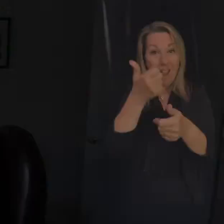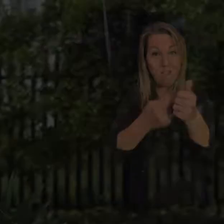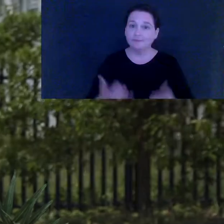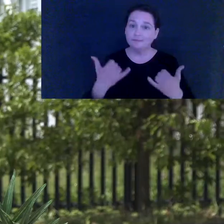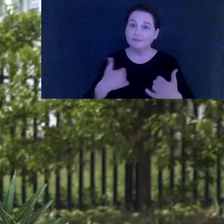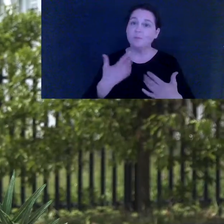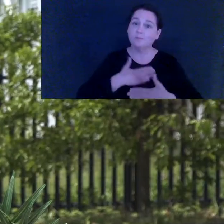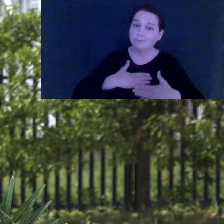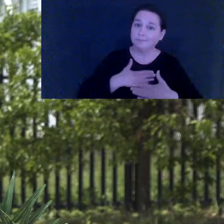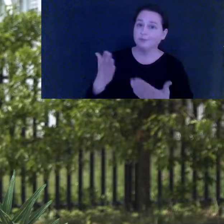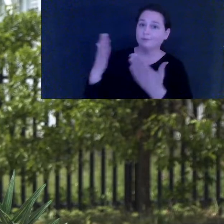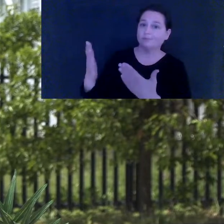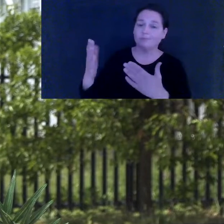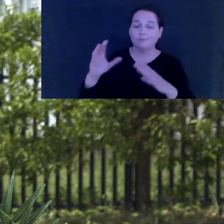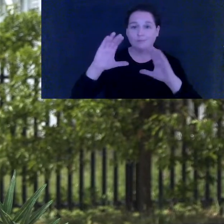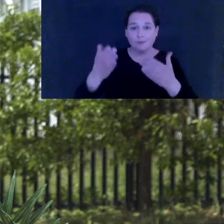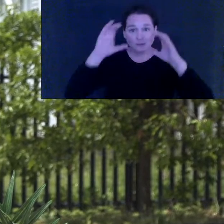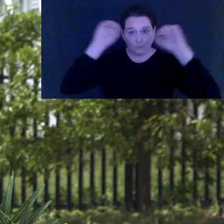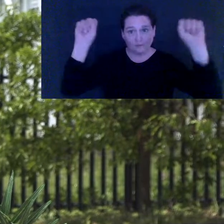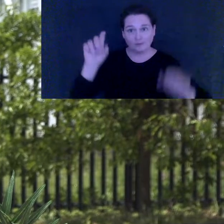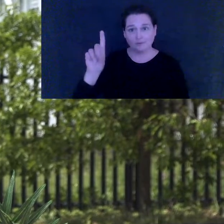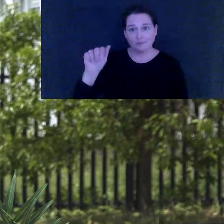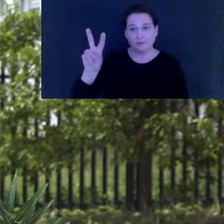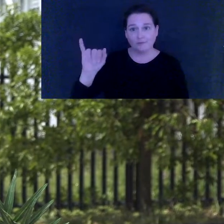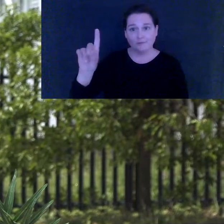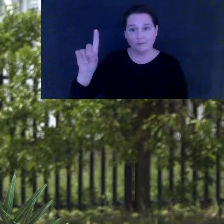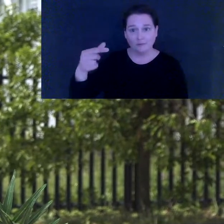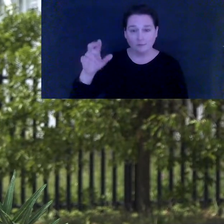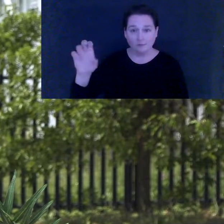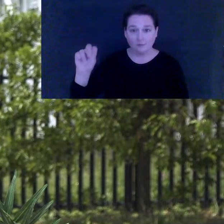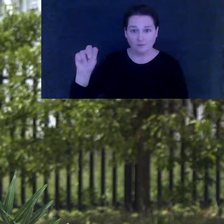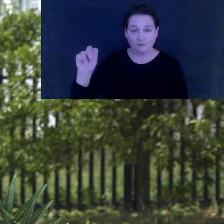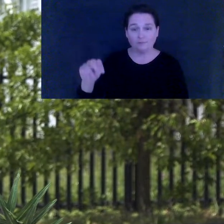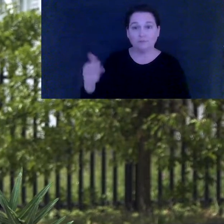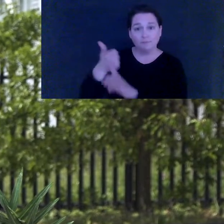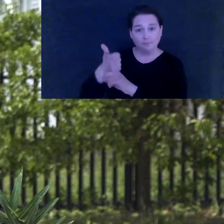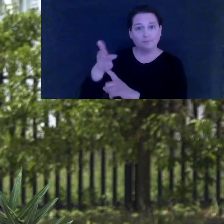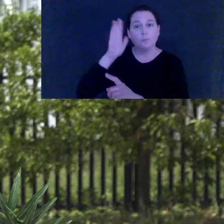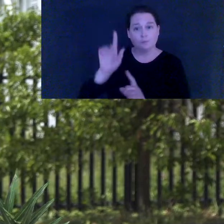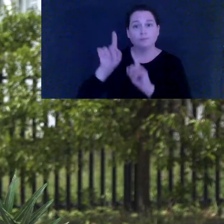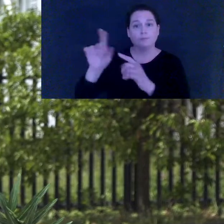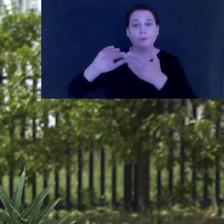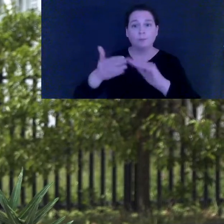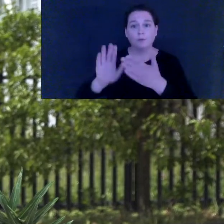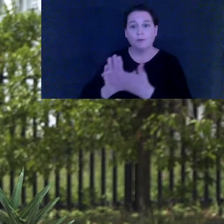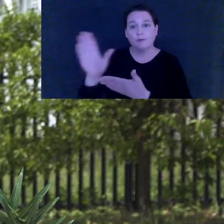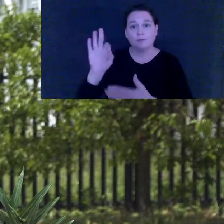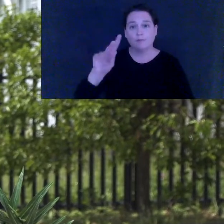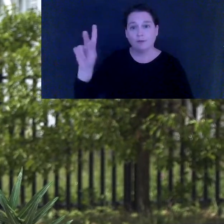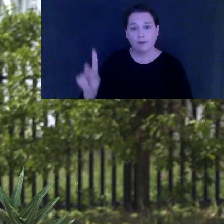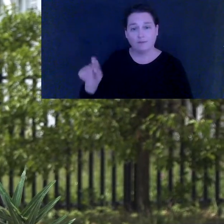safe. Bye. I'd like to present your class president, David Greene. David Greene will be attending the Community College